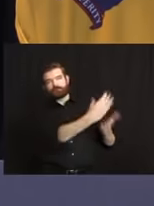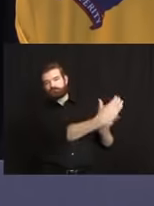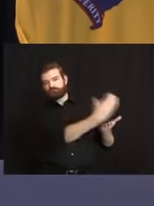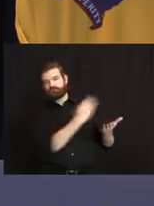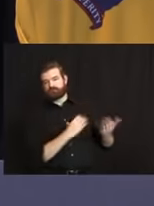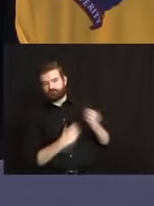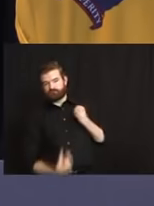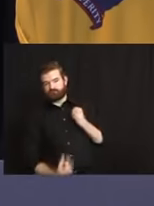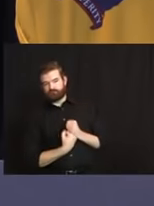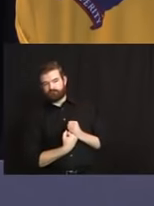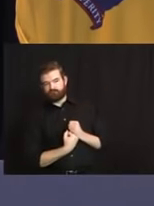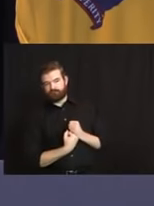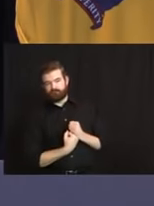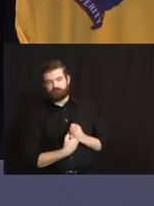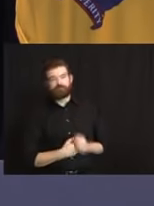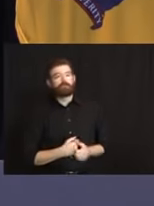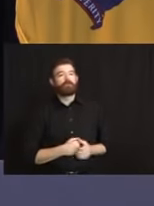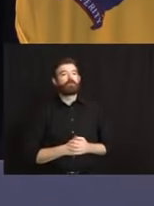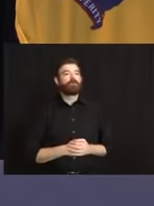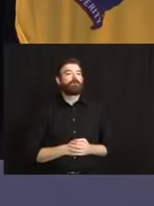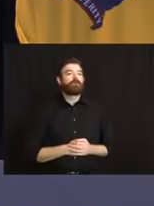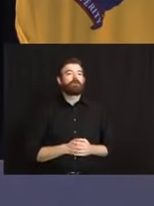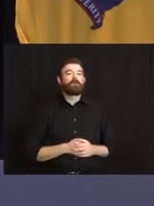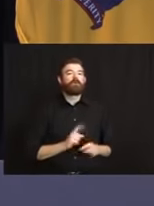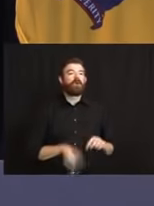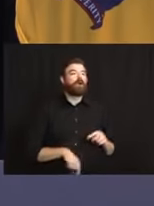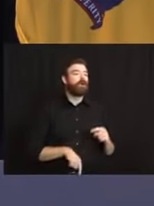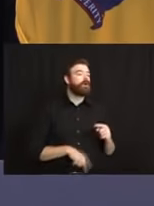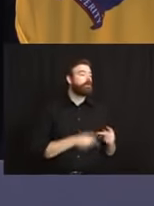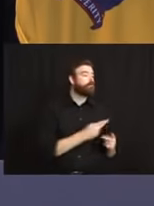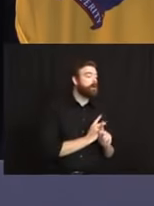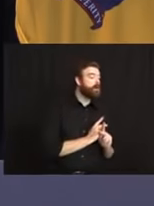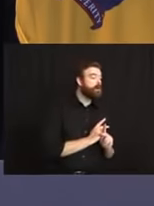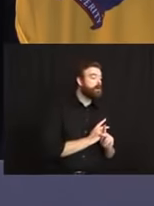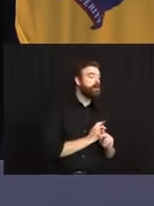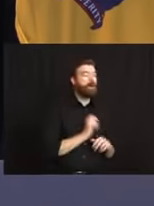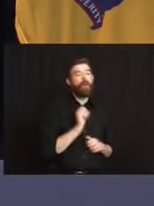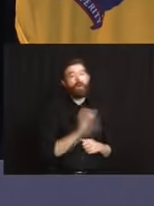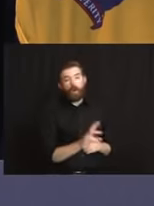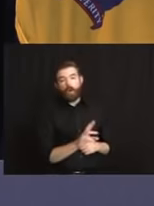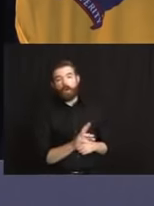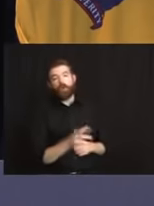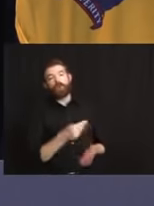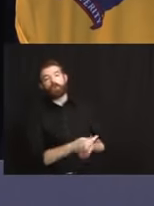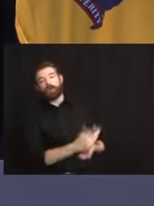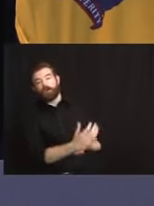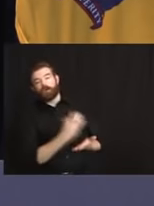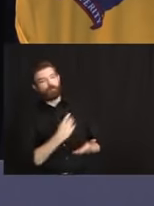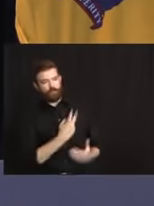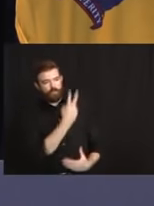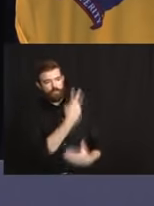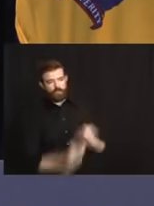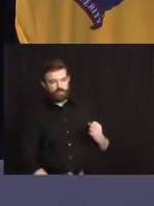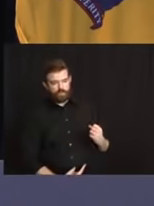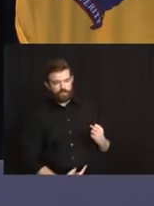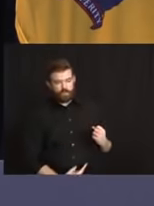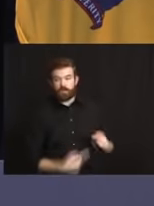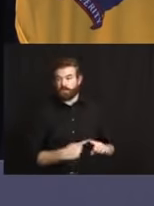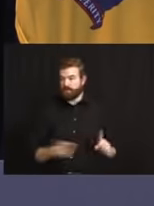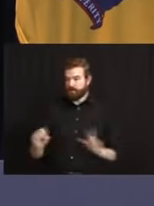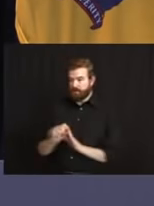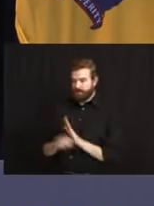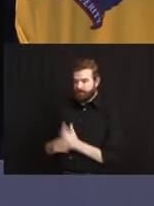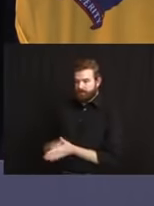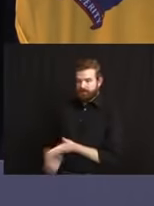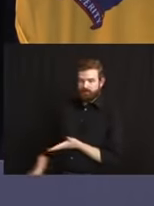revenues on the table as well. We need an all of the above approach. When you twin the experience you're going through with only